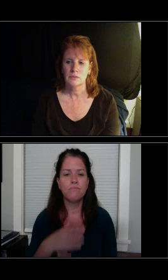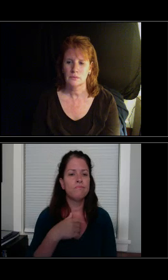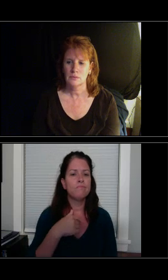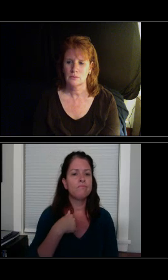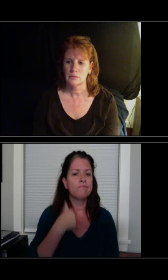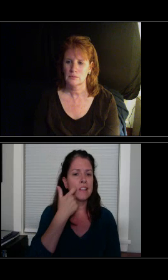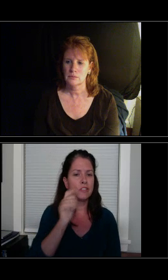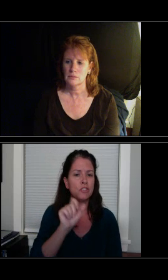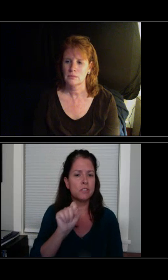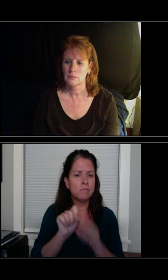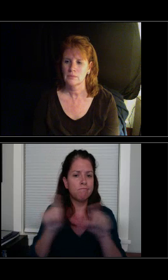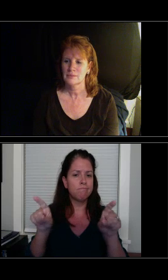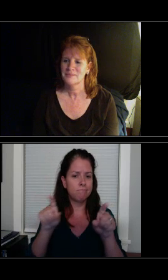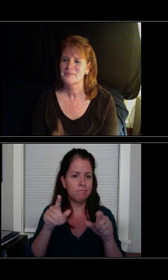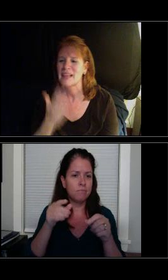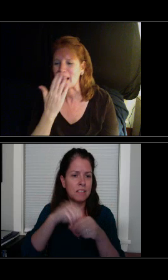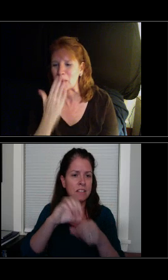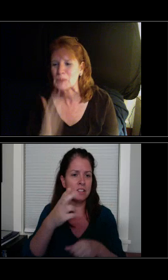RIT.edu.